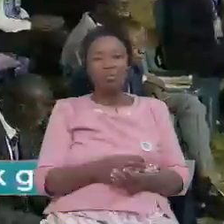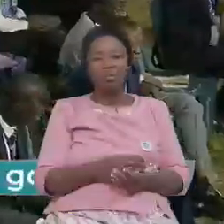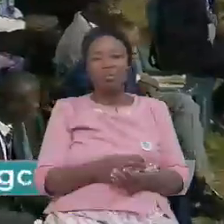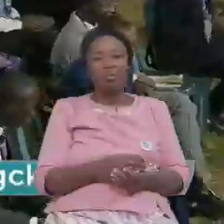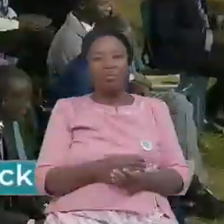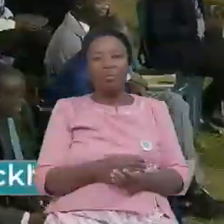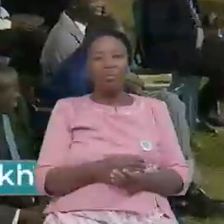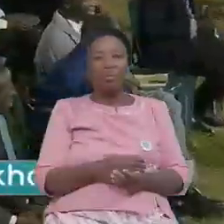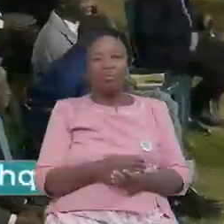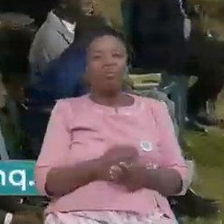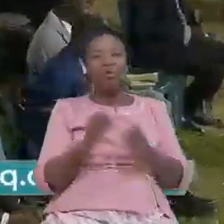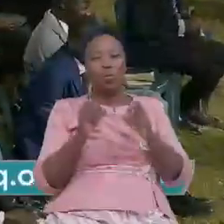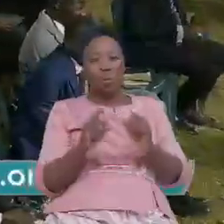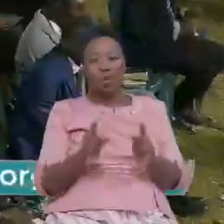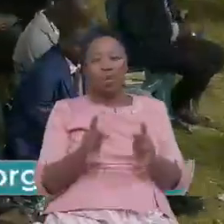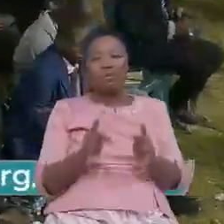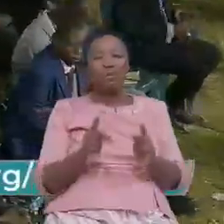Okay, I can see the flag